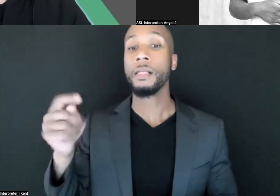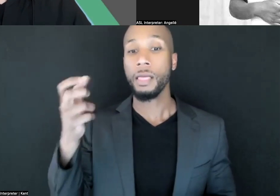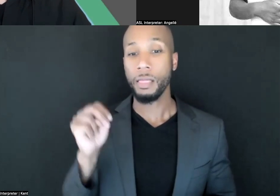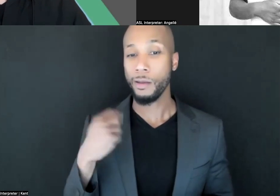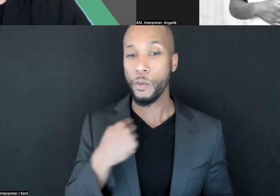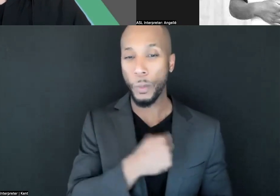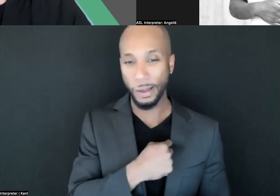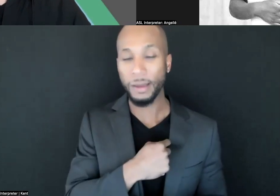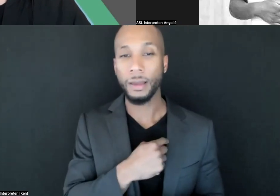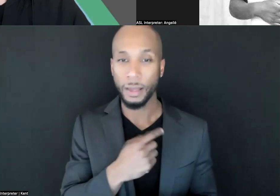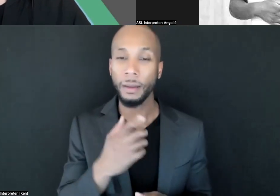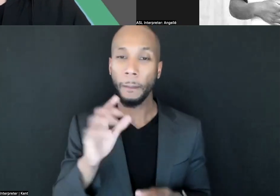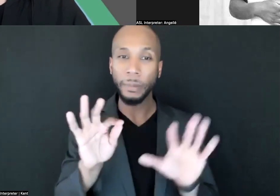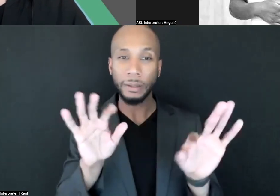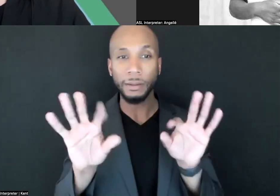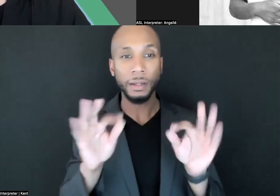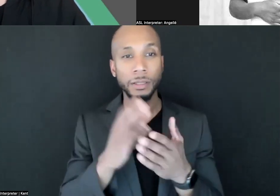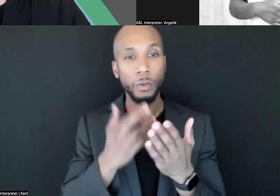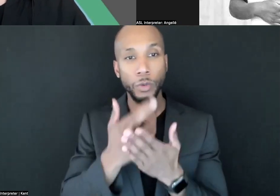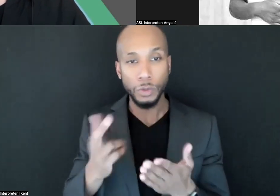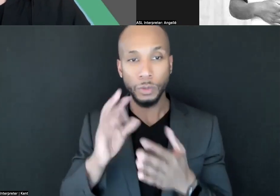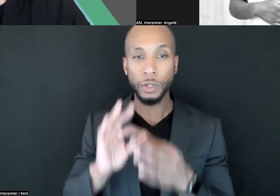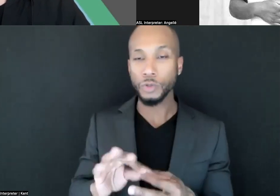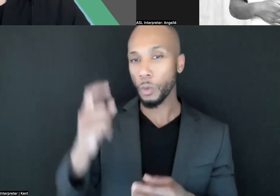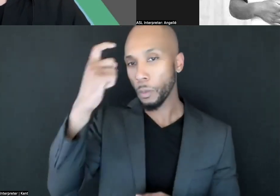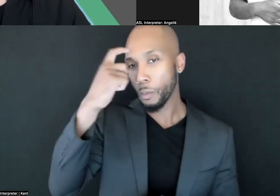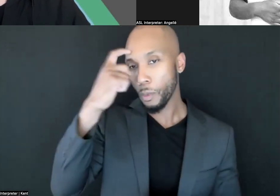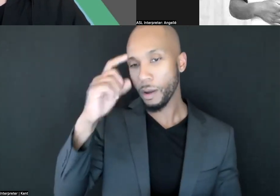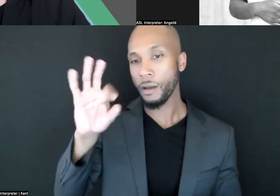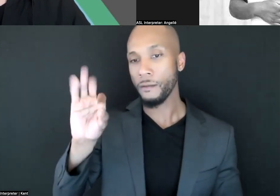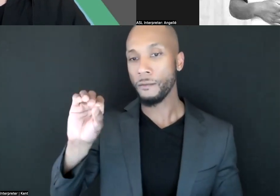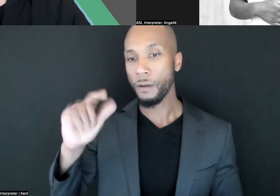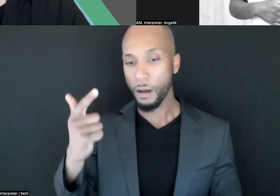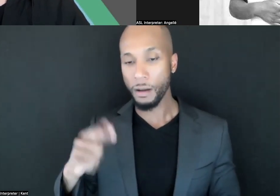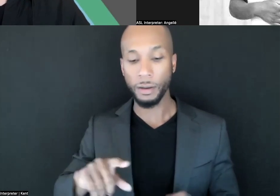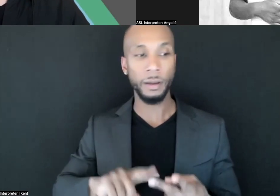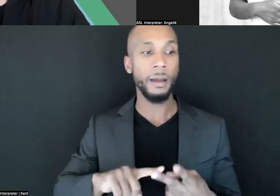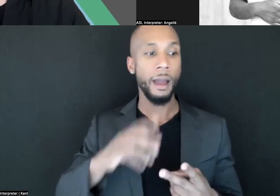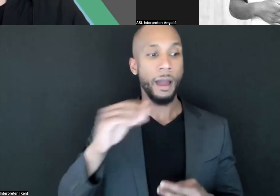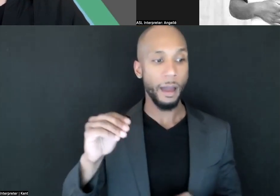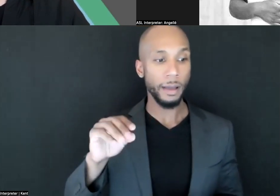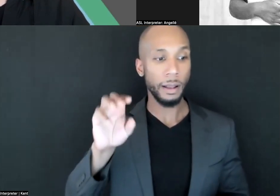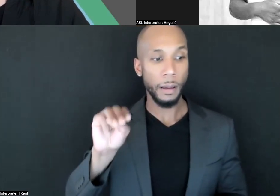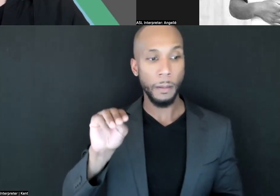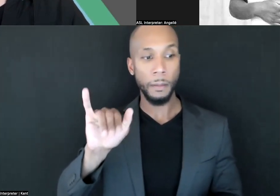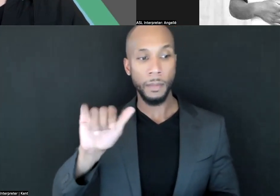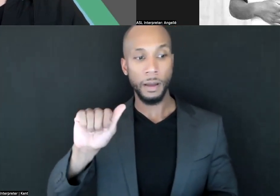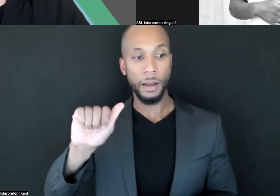some resources about brain fog and myalgic encephalomyelitis